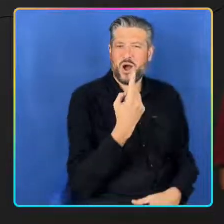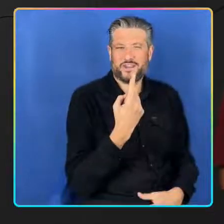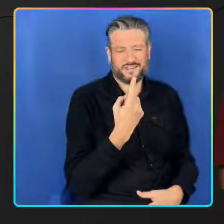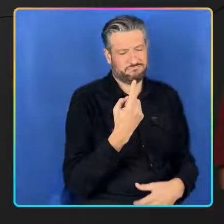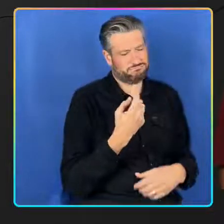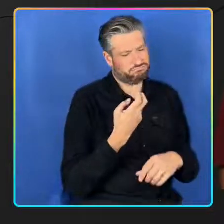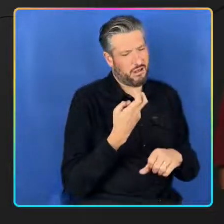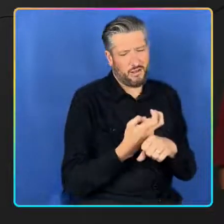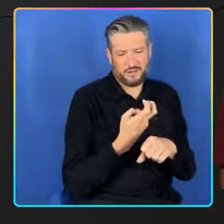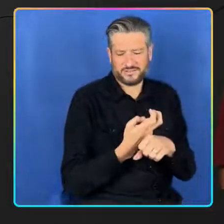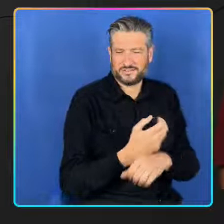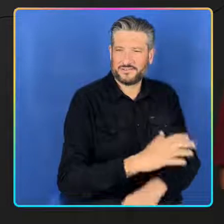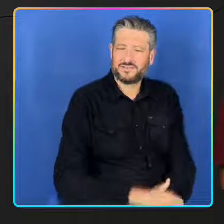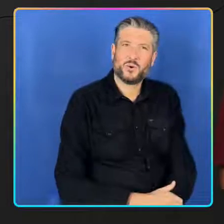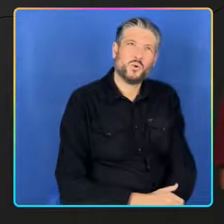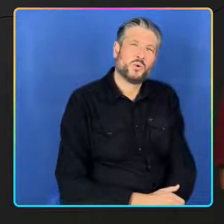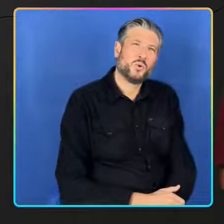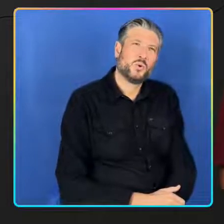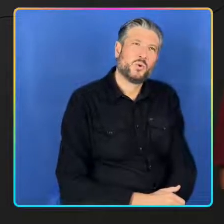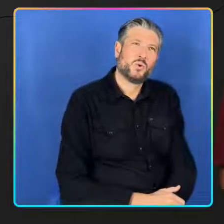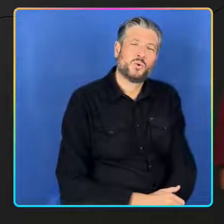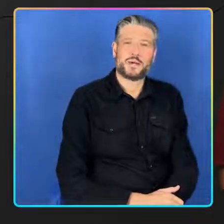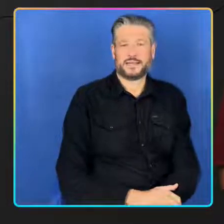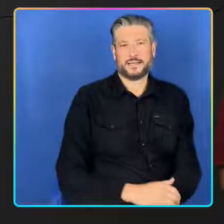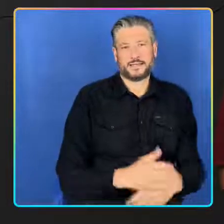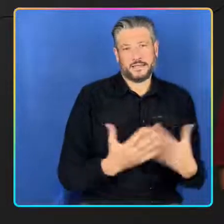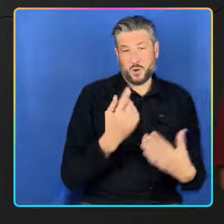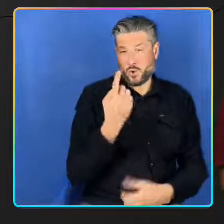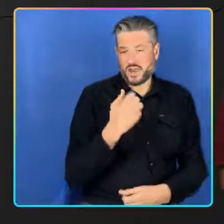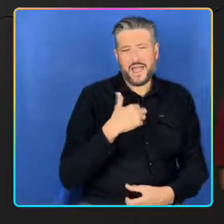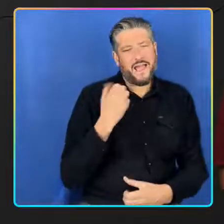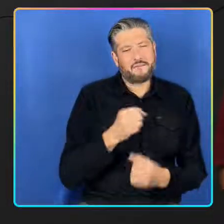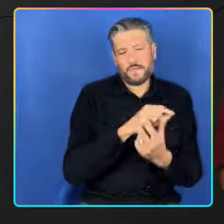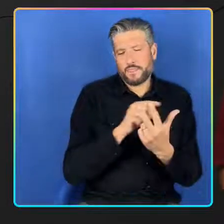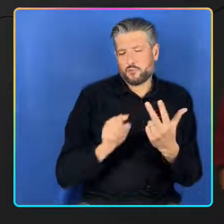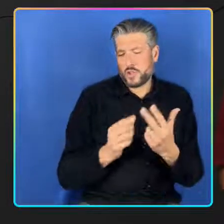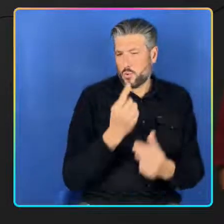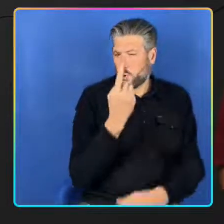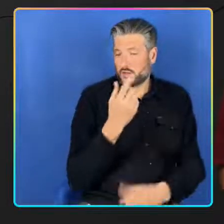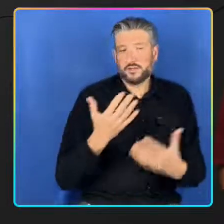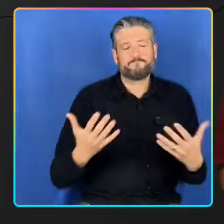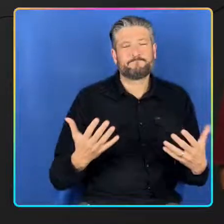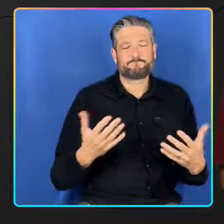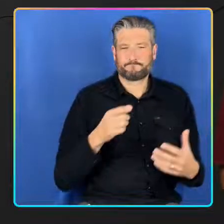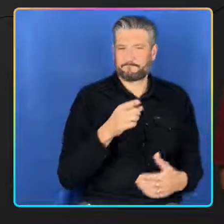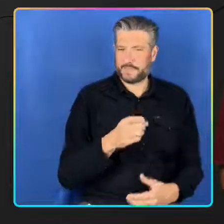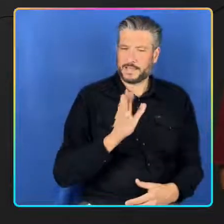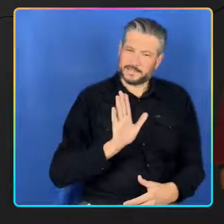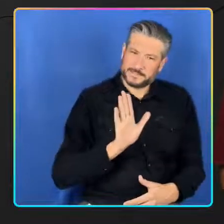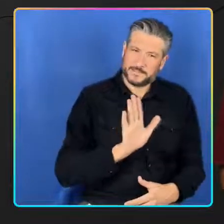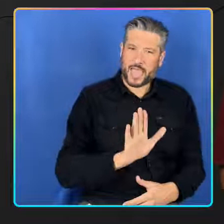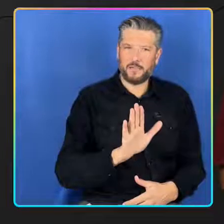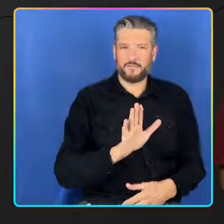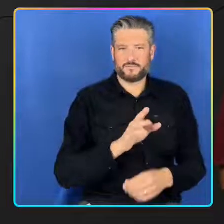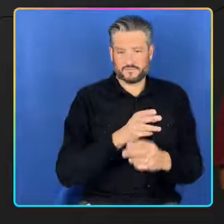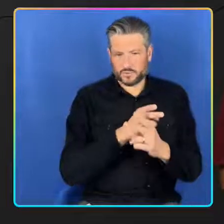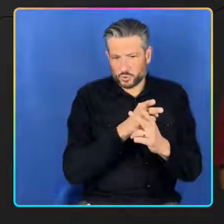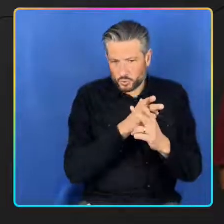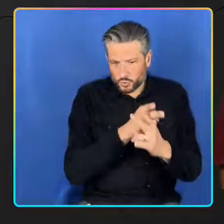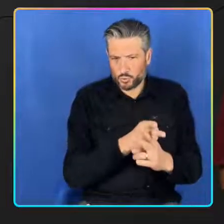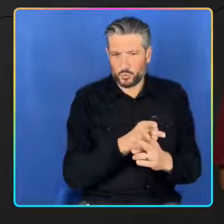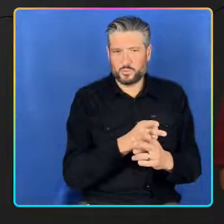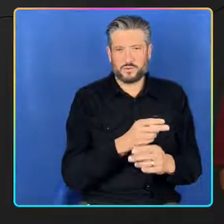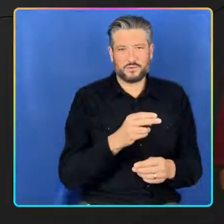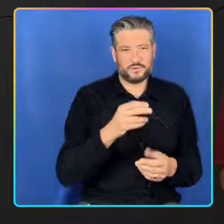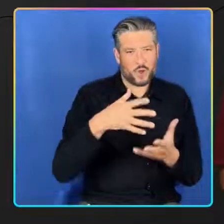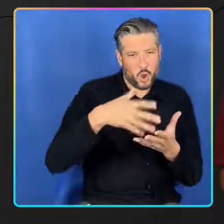so tough. This is one of my top three, but self-supervised learning. I just think this idea of using structural aspects of the